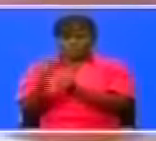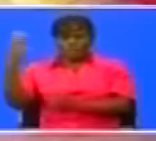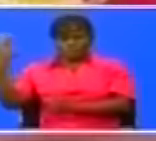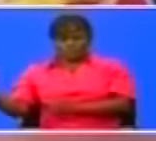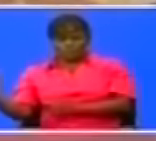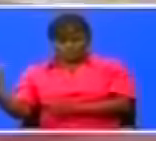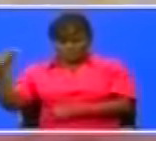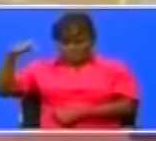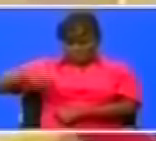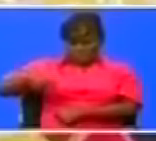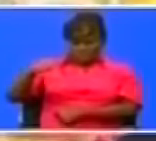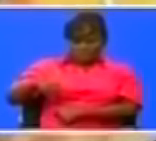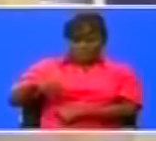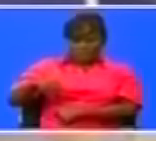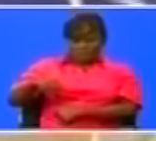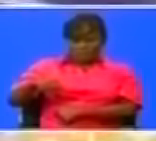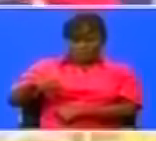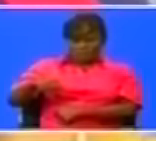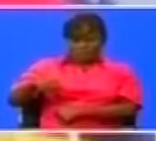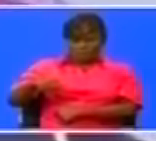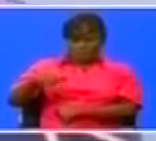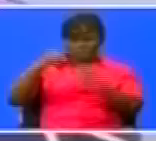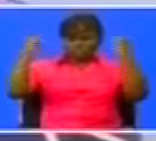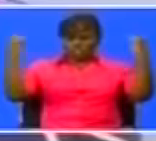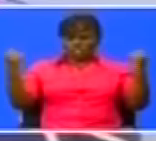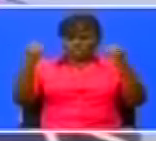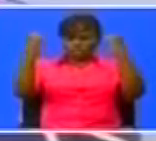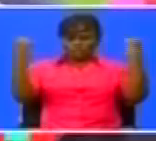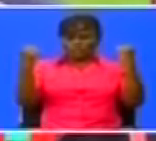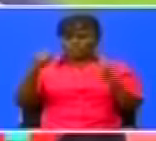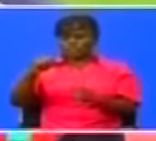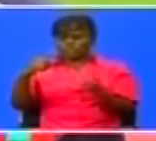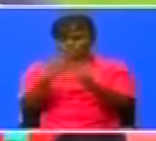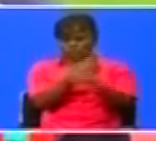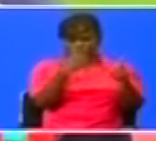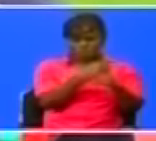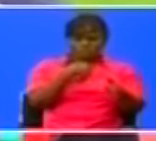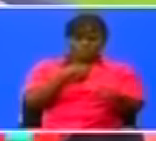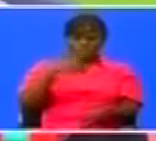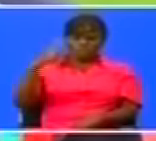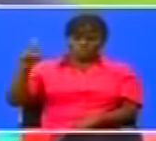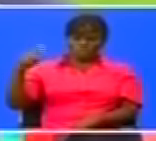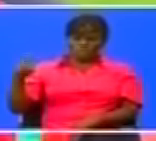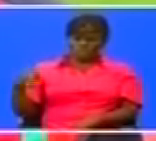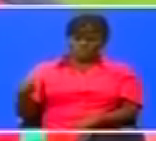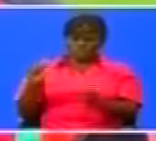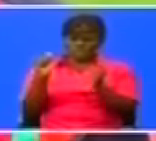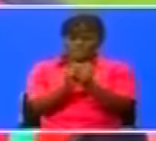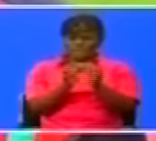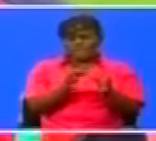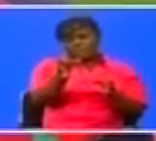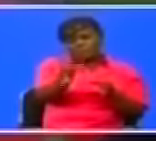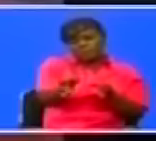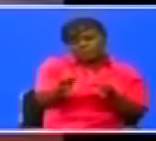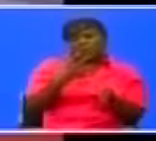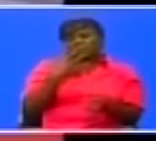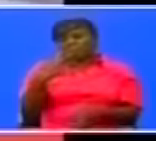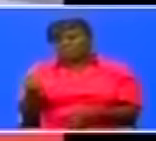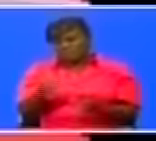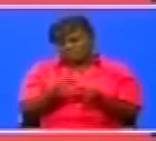2012. And pia nimekuwa kwa champions za Ile de France. Nimeshinda shinda for 10 kilometer na